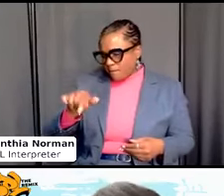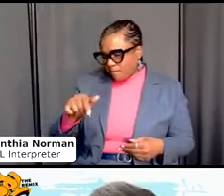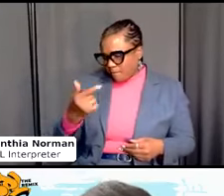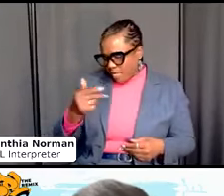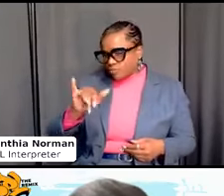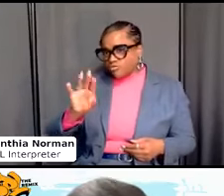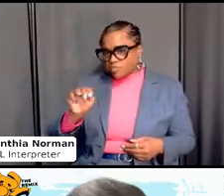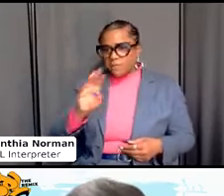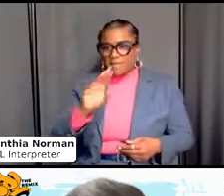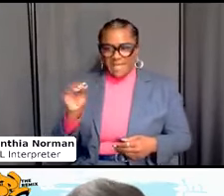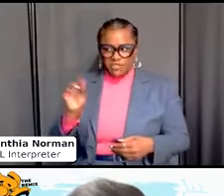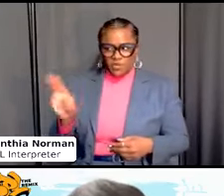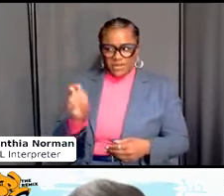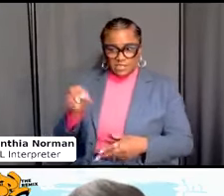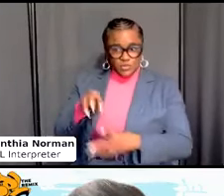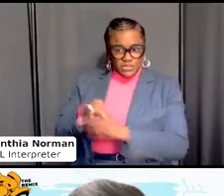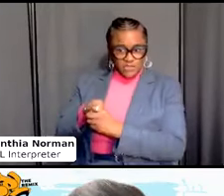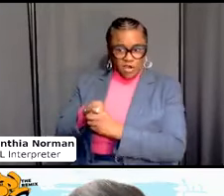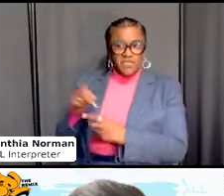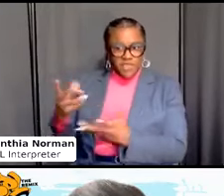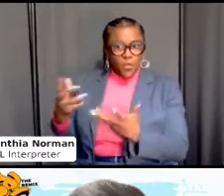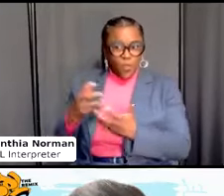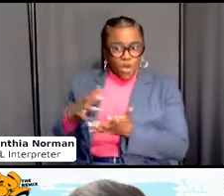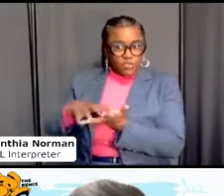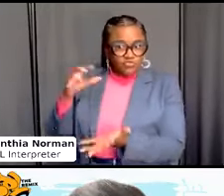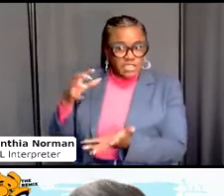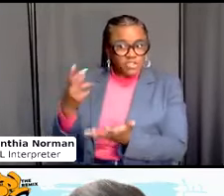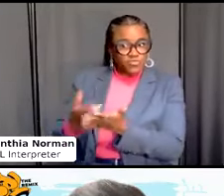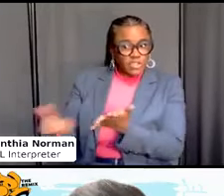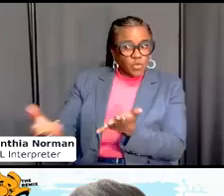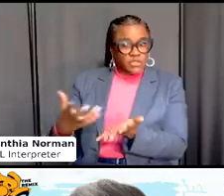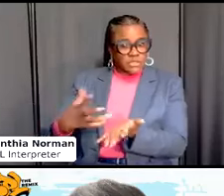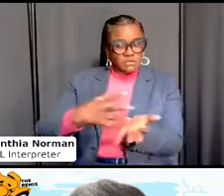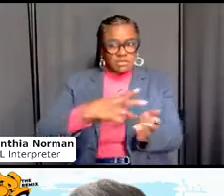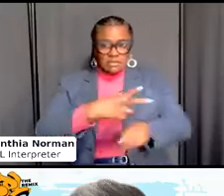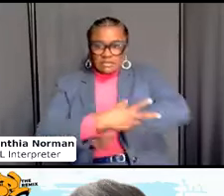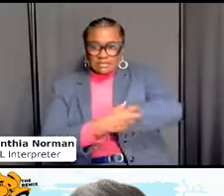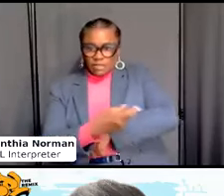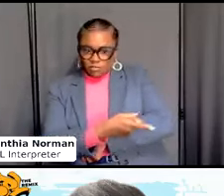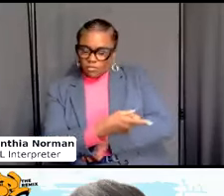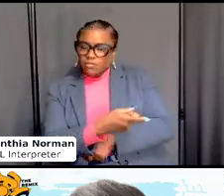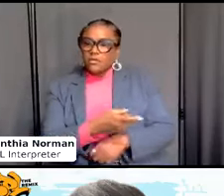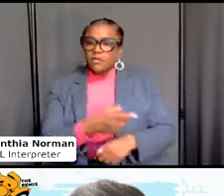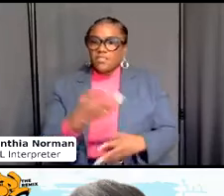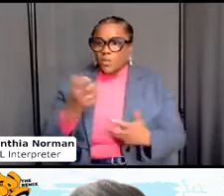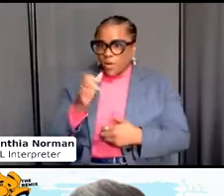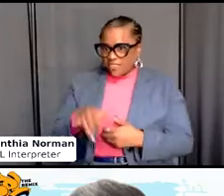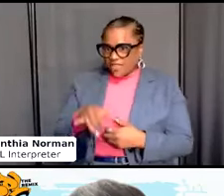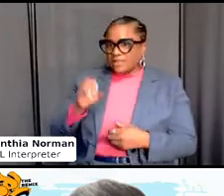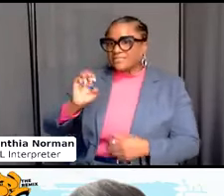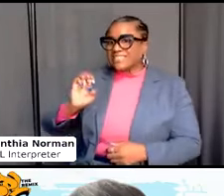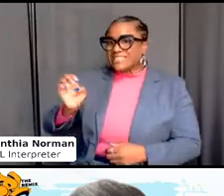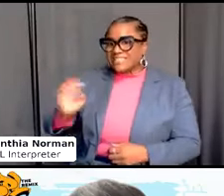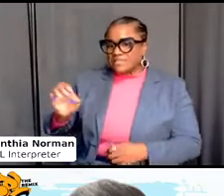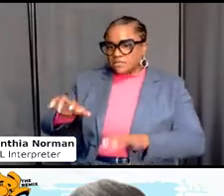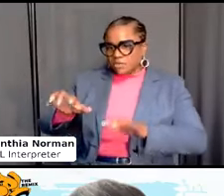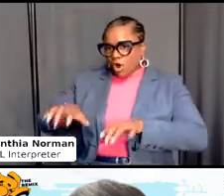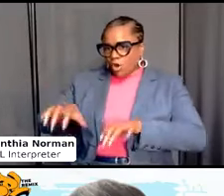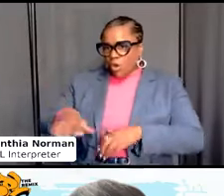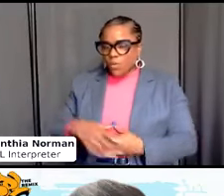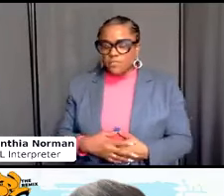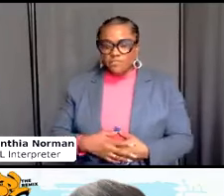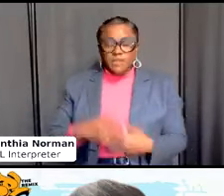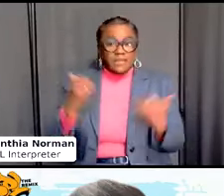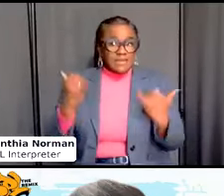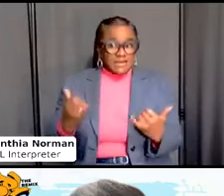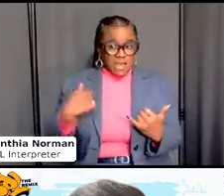was involved in this. They wanted the rich resources of the East, and where we see most of the conflict now is in the east of the Congo, with what now